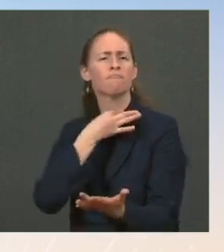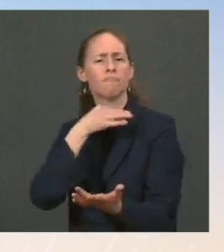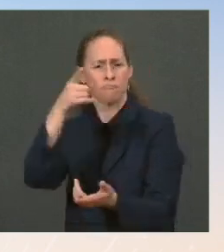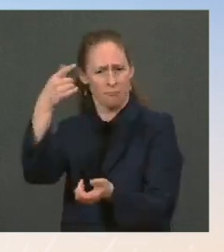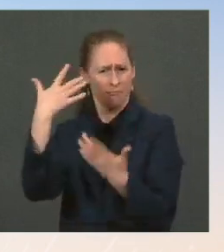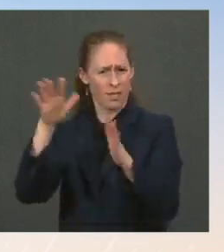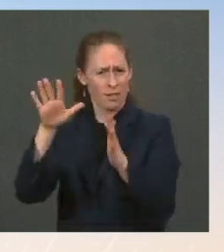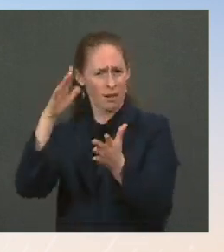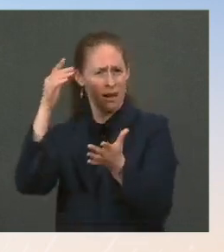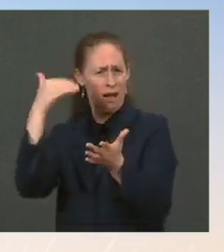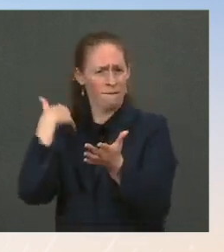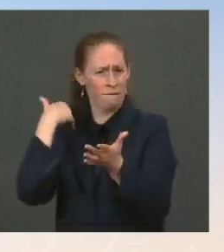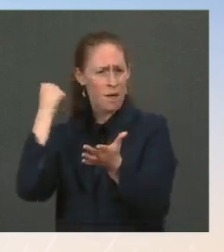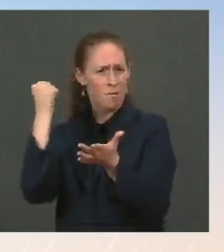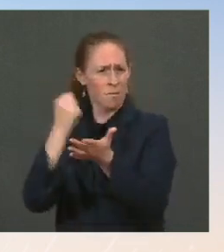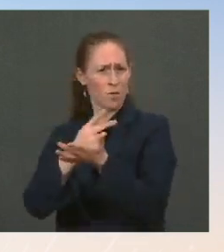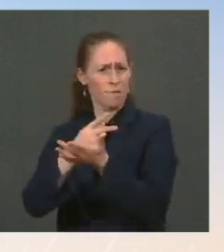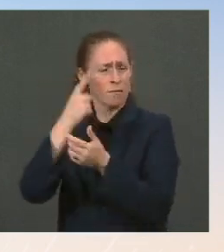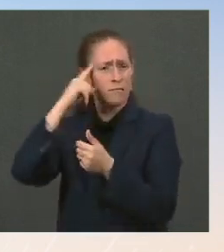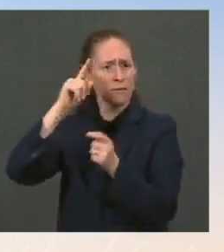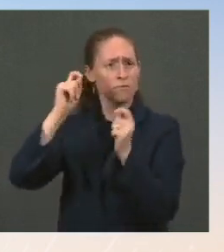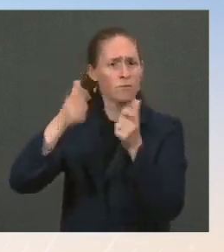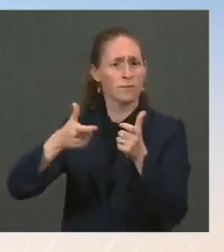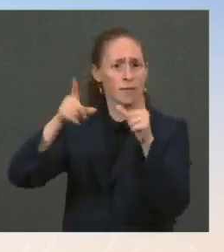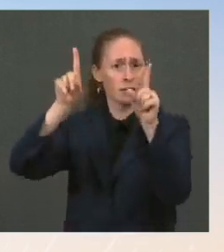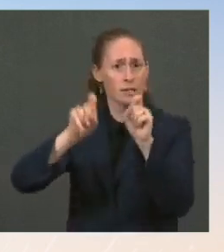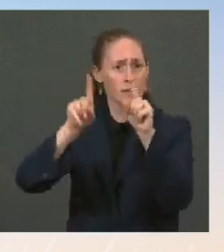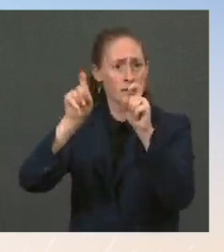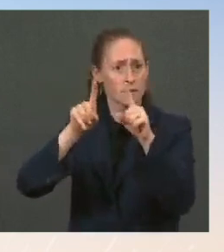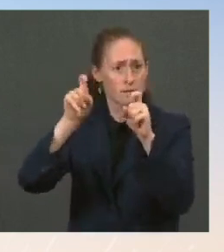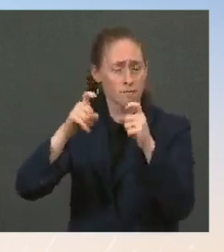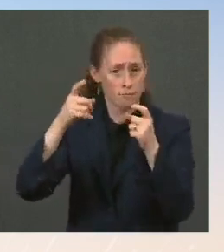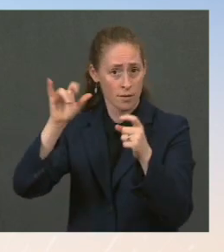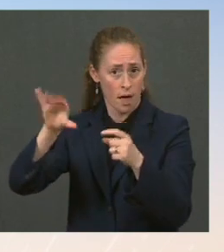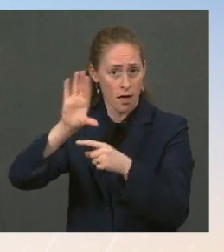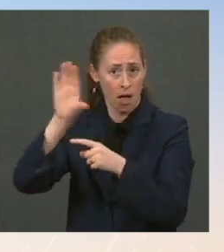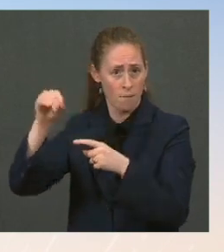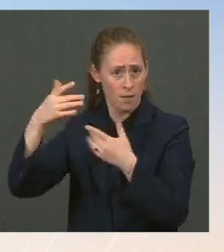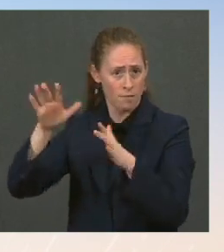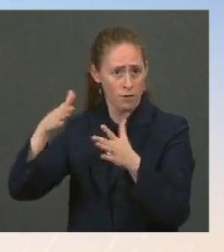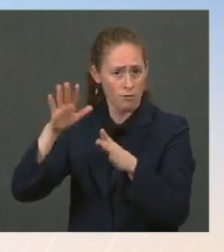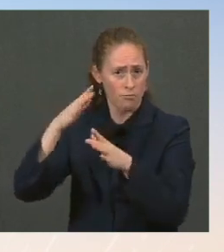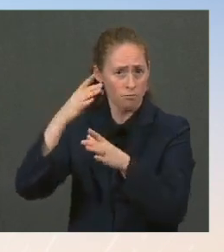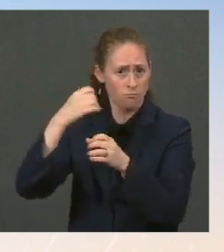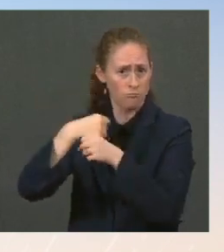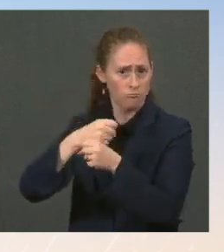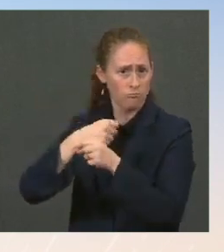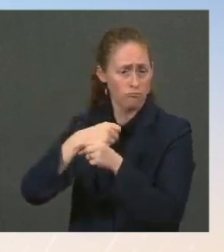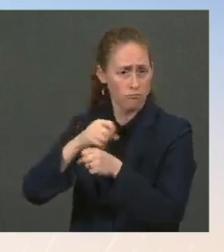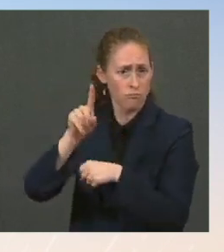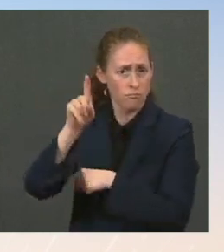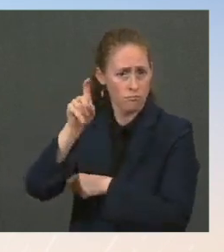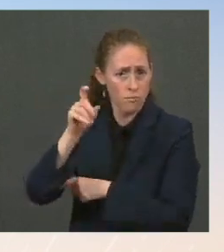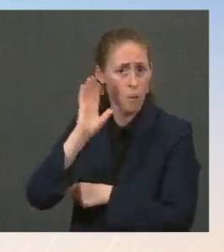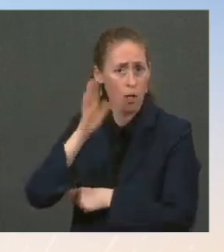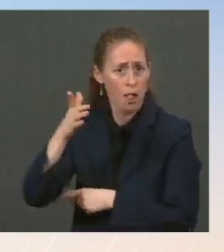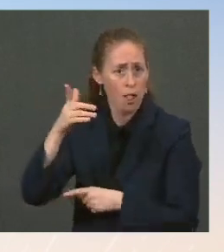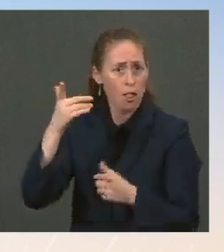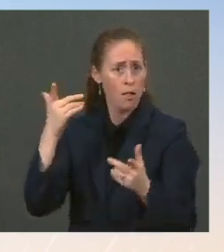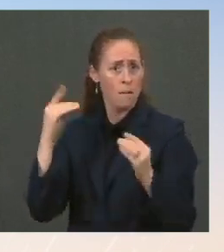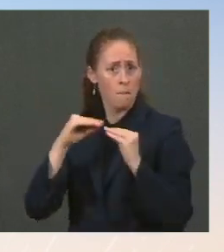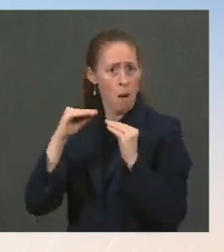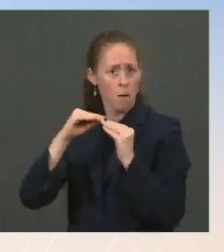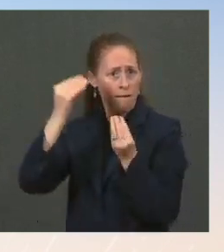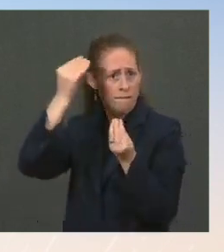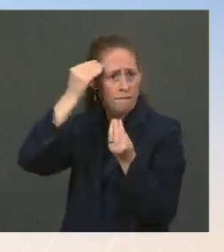the rapid results test. And we were expecting today to hear more information about that, but I've